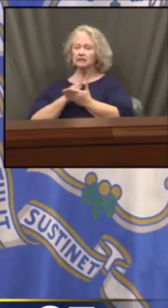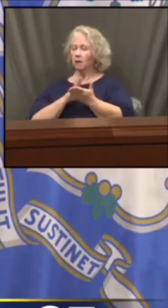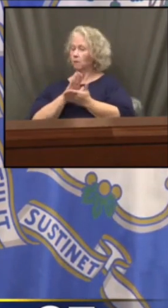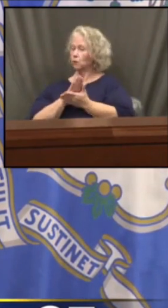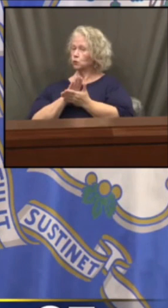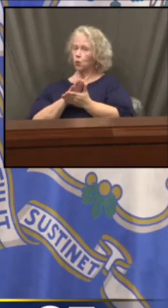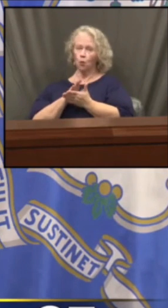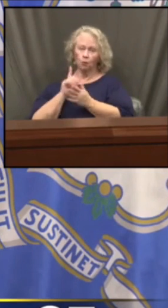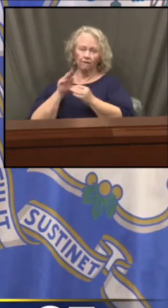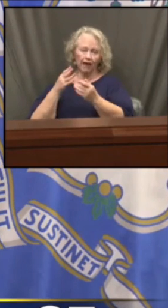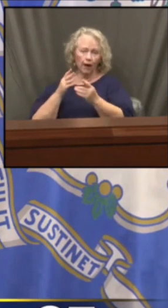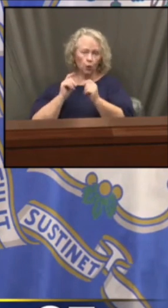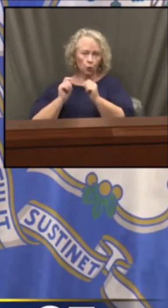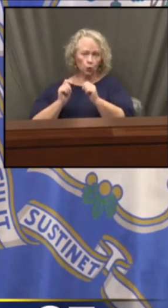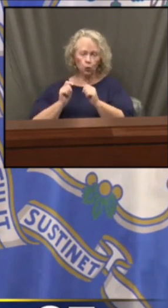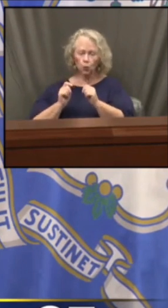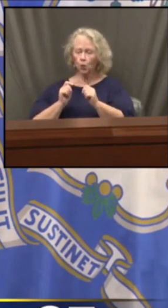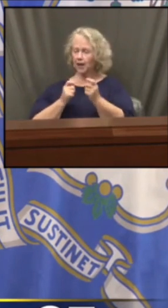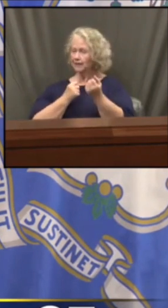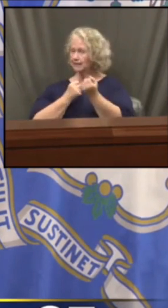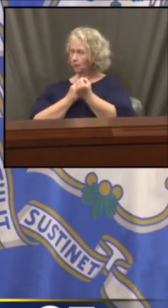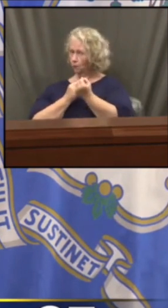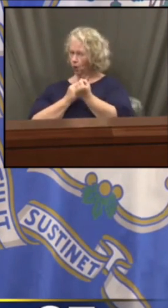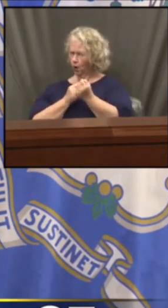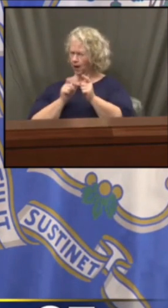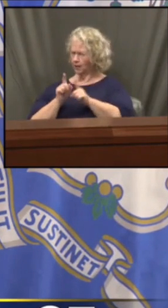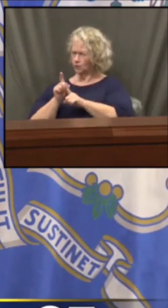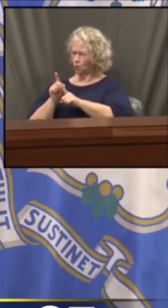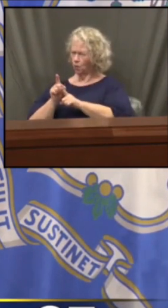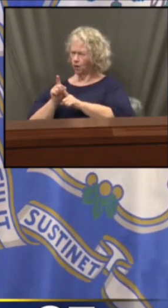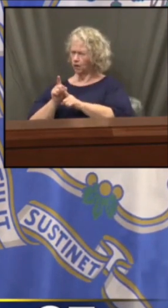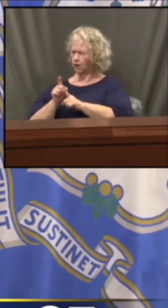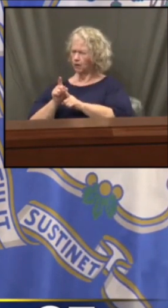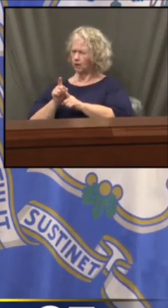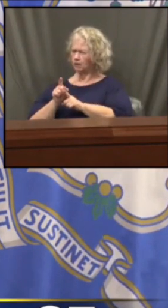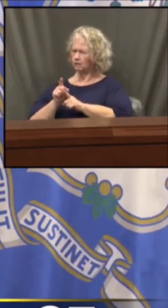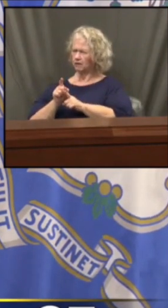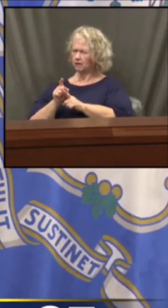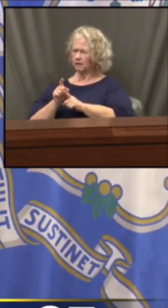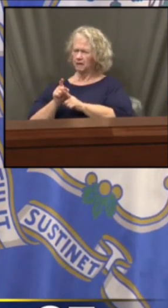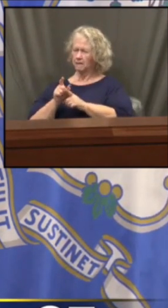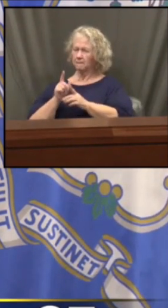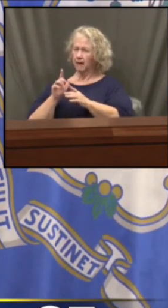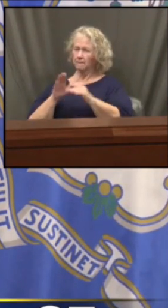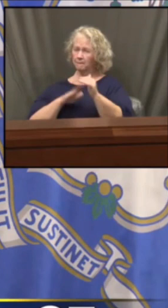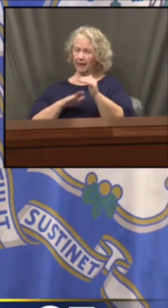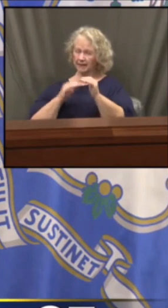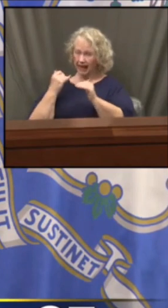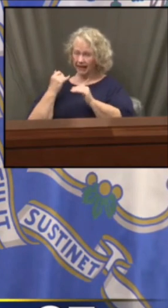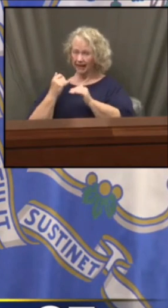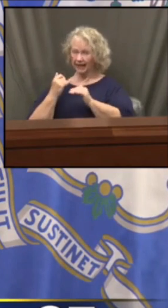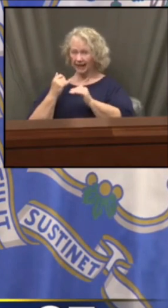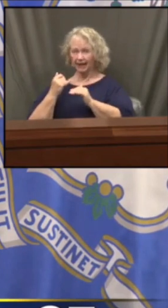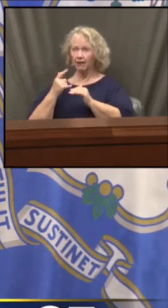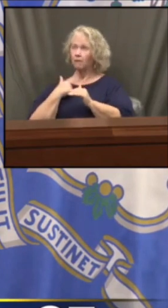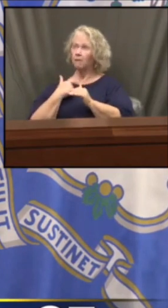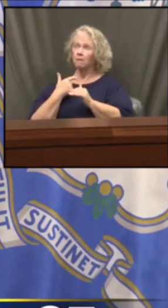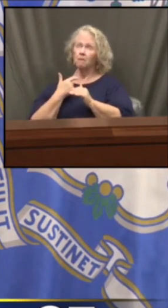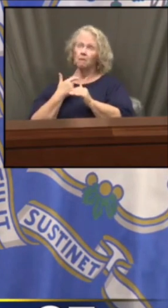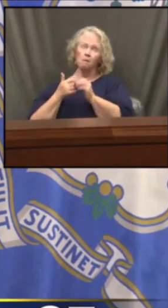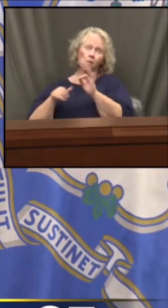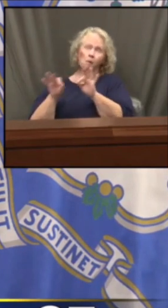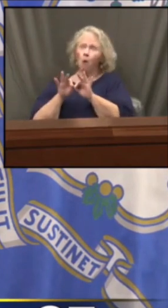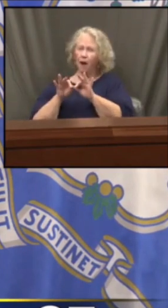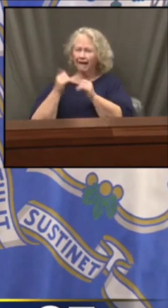providing tutorial support as well to do it. But the basic message is, if you can, go to class, go